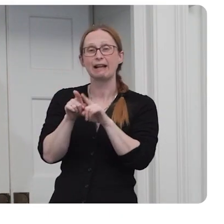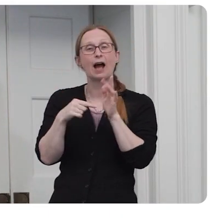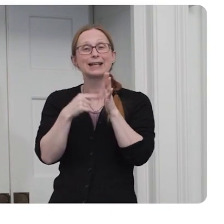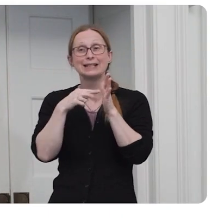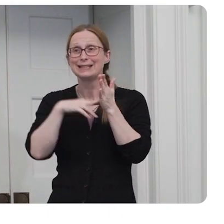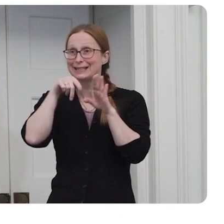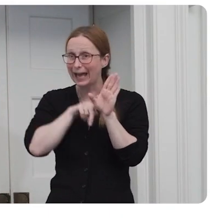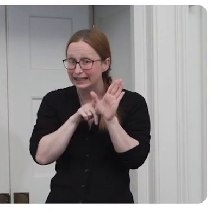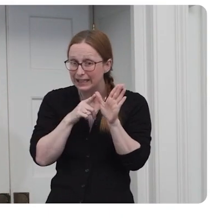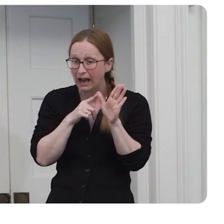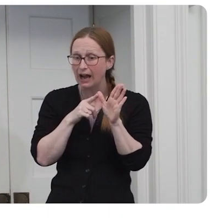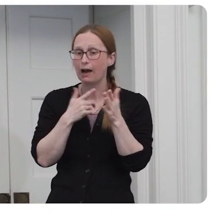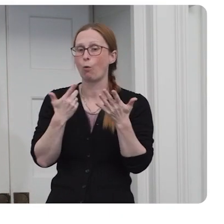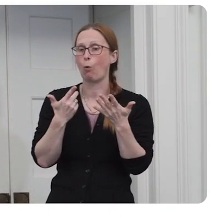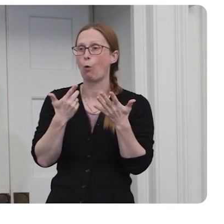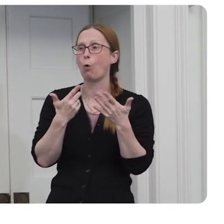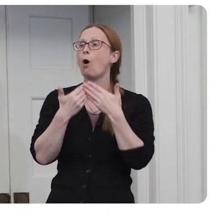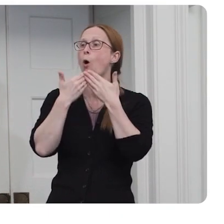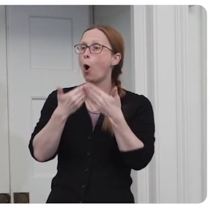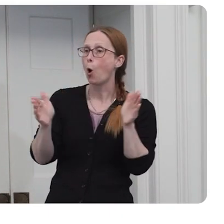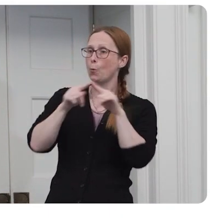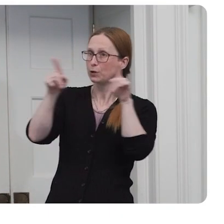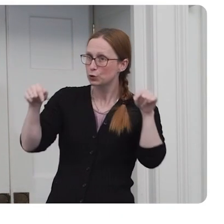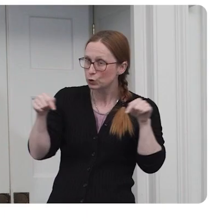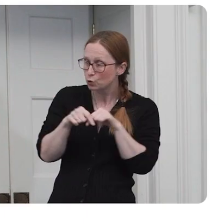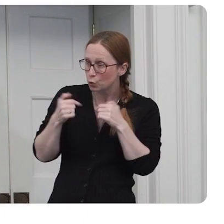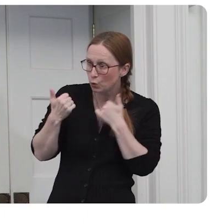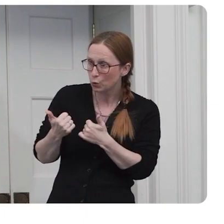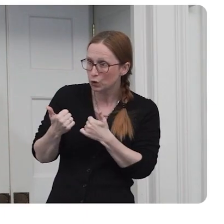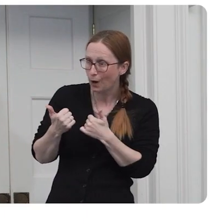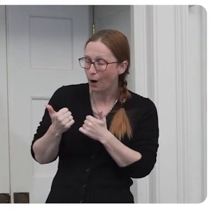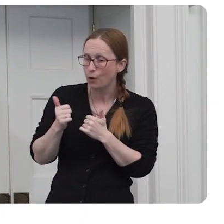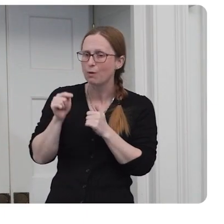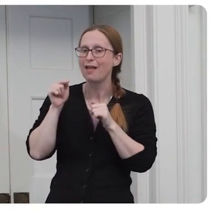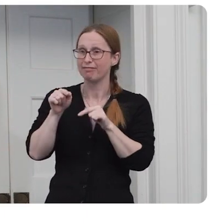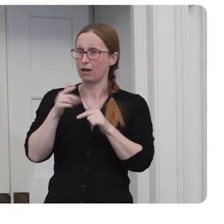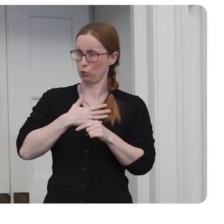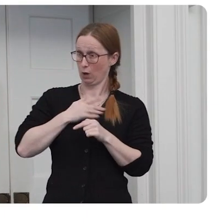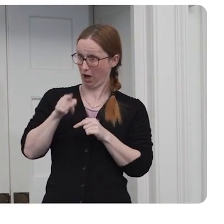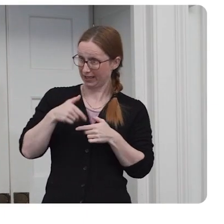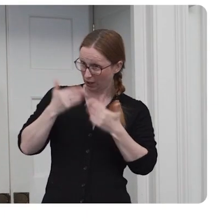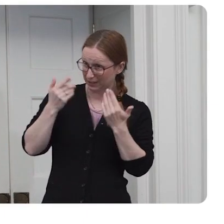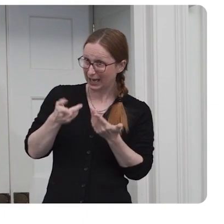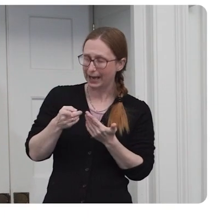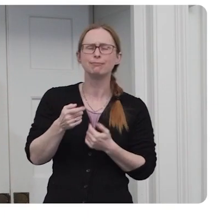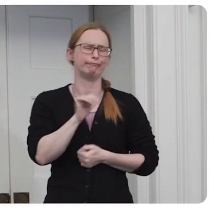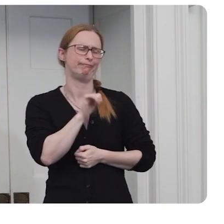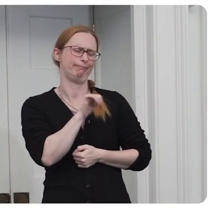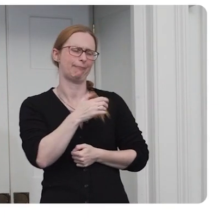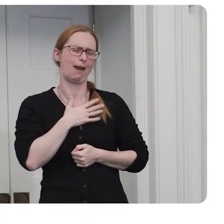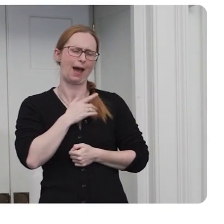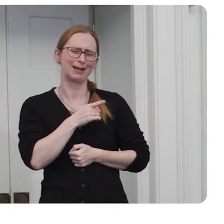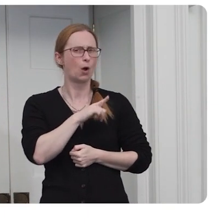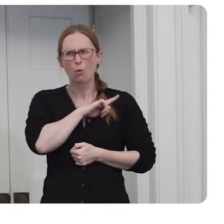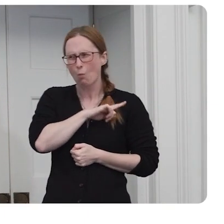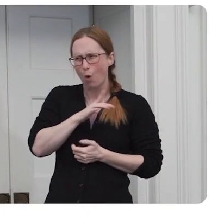like Yeah. Tanya, Yeah, Tanya Rabbit. when you had your open studio, Yes. those are. Do you like those